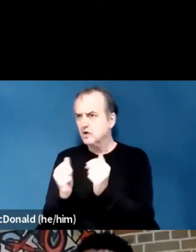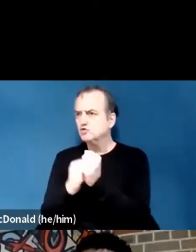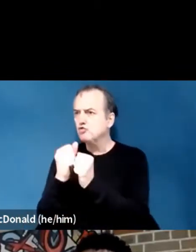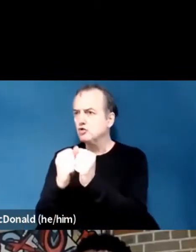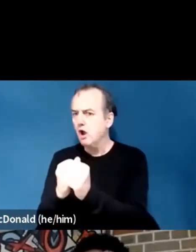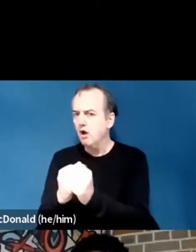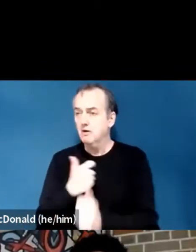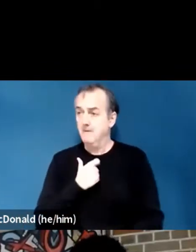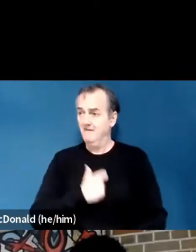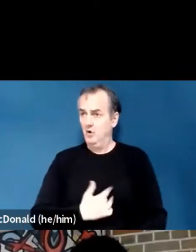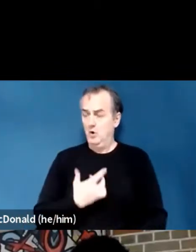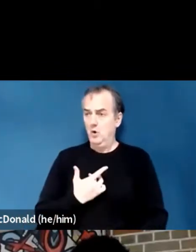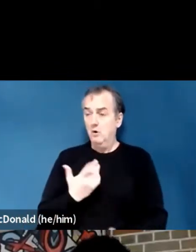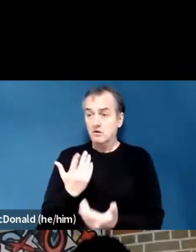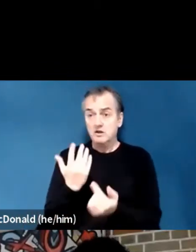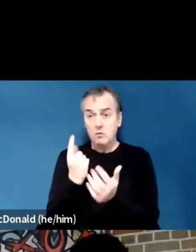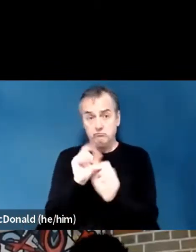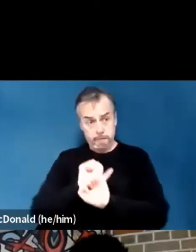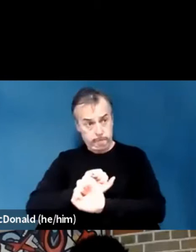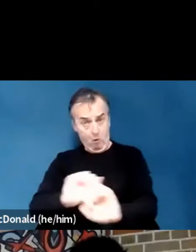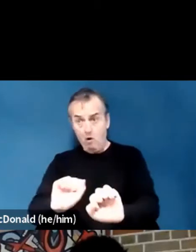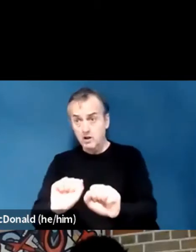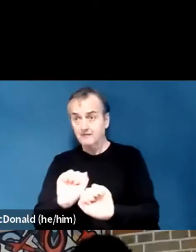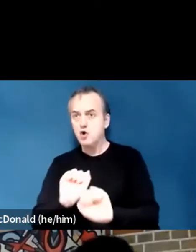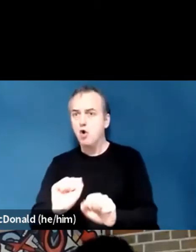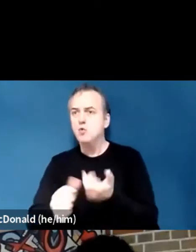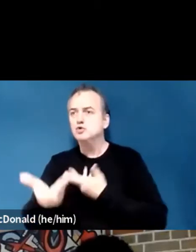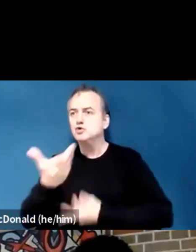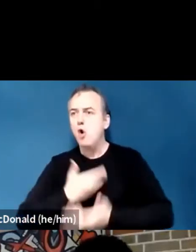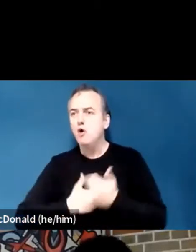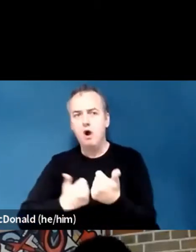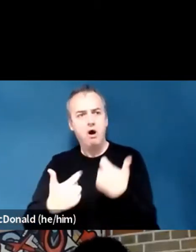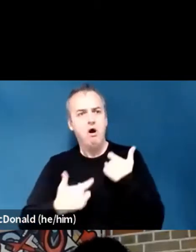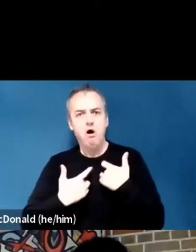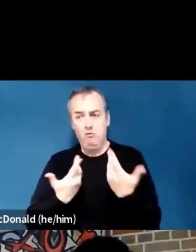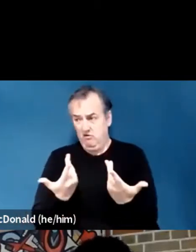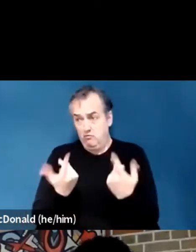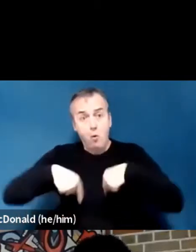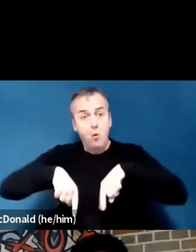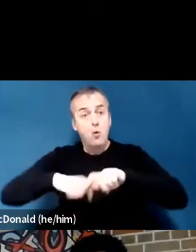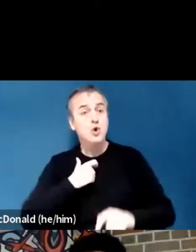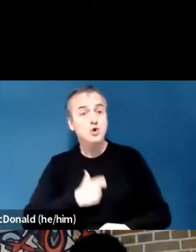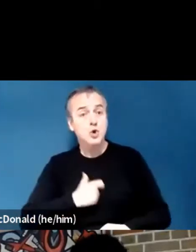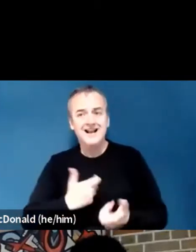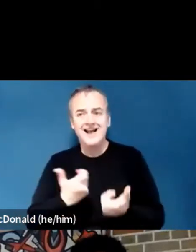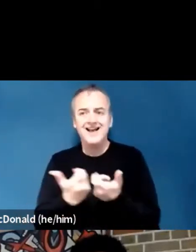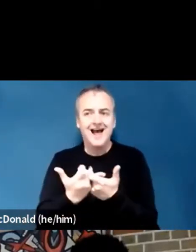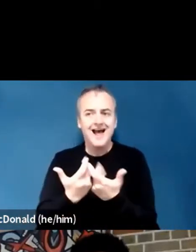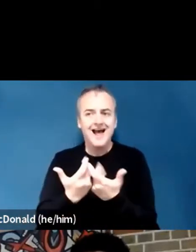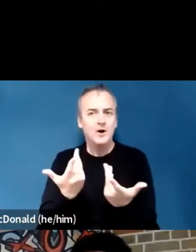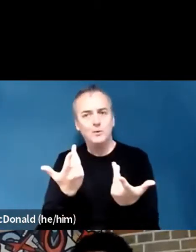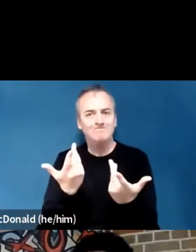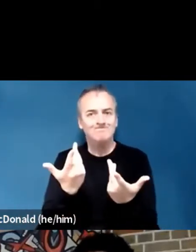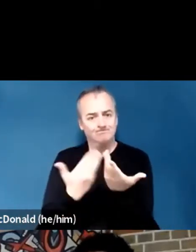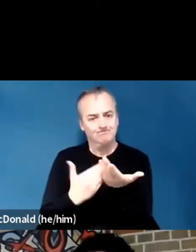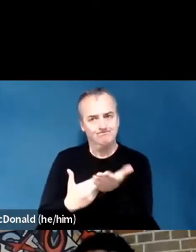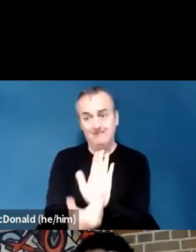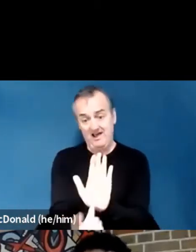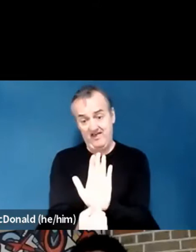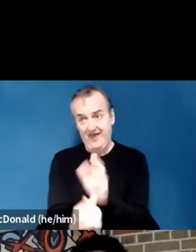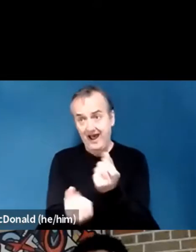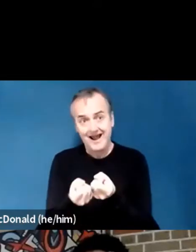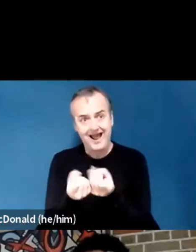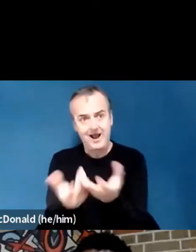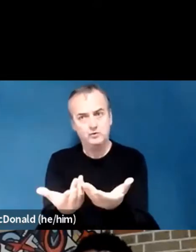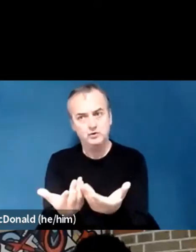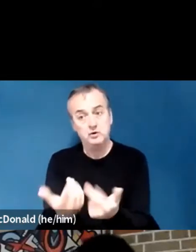think everyone has a story in them and everyone has a top story to tell. It's human nature. It's just how you find the vessel in which to tell that story. So when